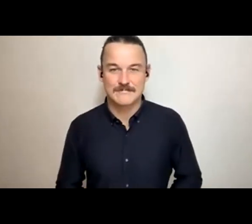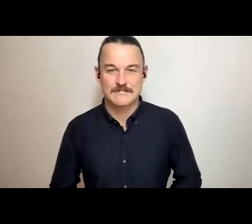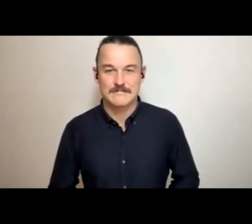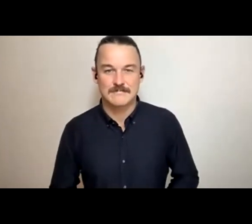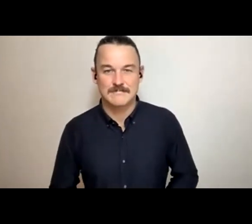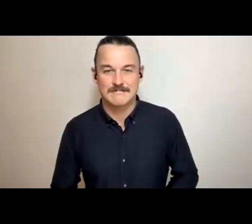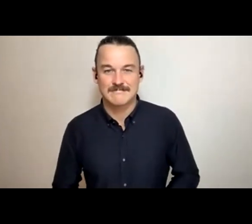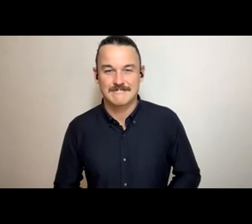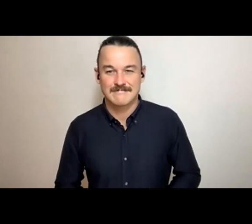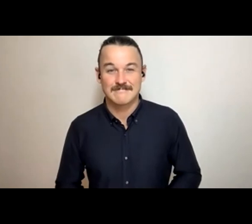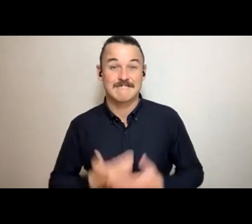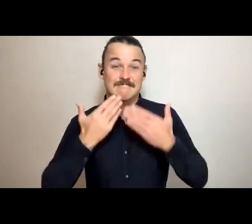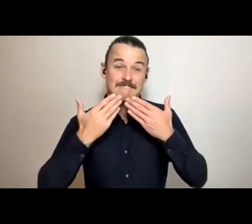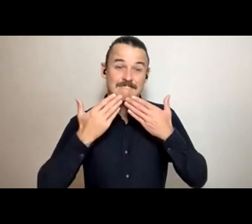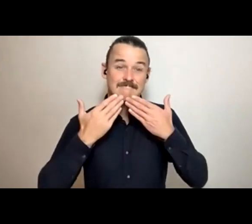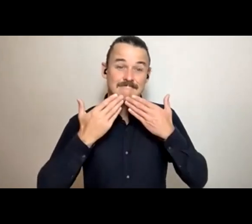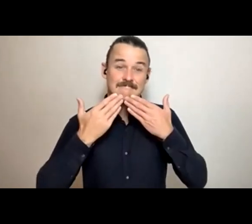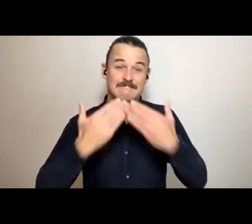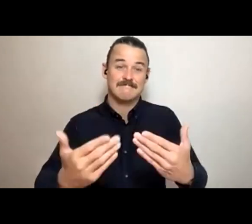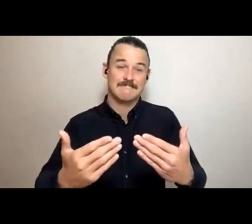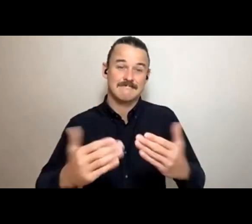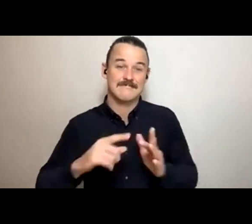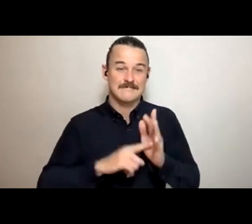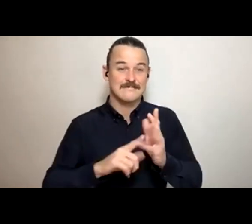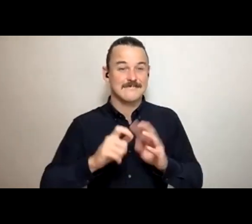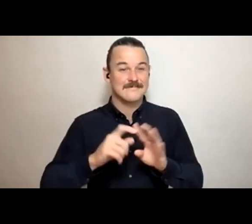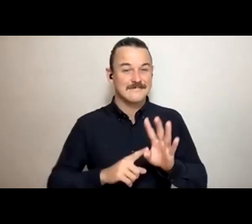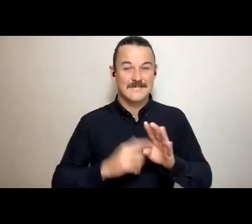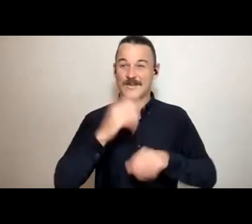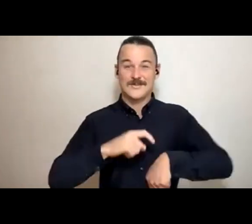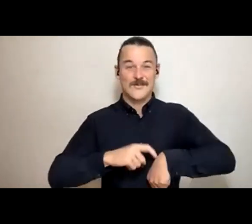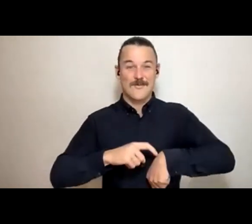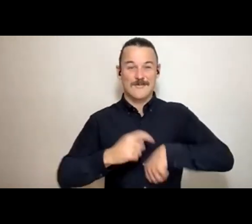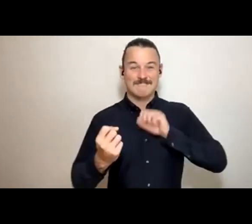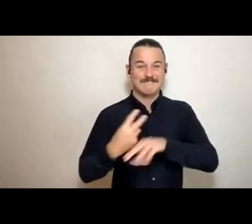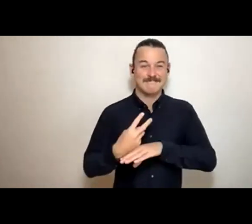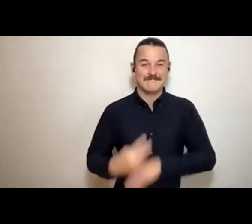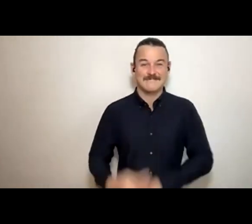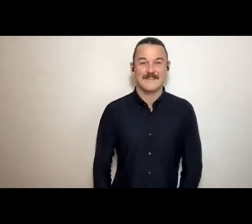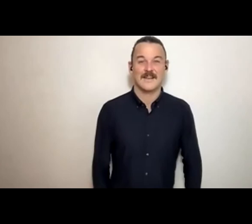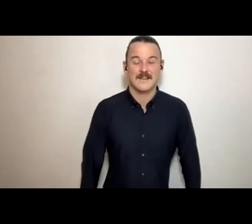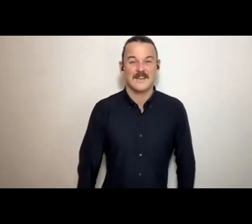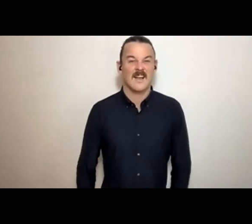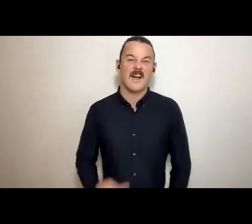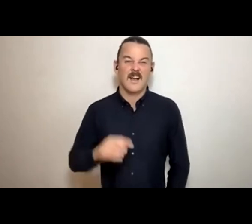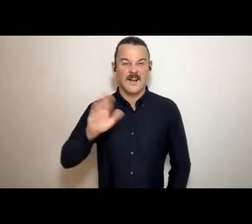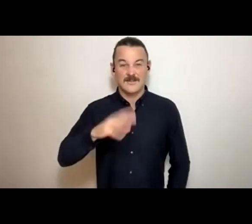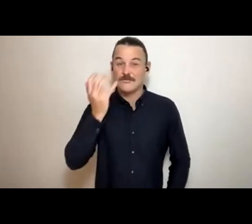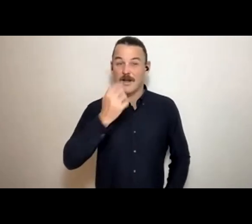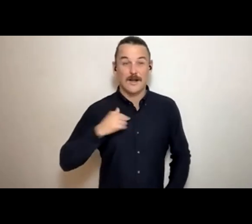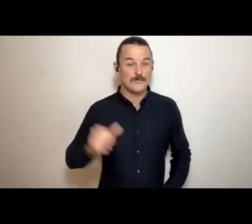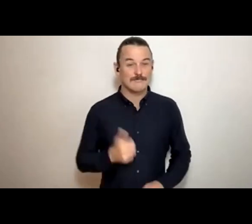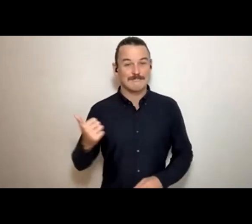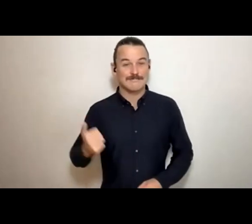Thanks so much for that, Judy. And I'm sorry we ran out of time. Oh, I'm sorry. I was going to time myself and I forgot to